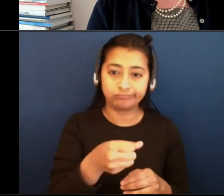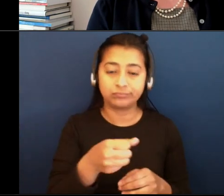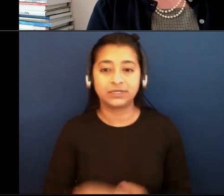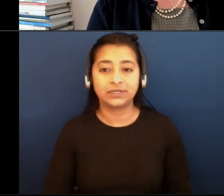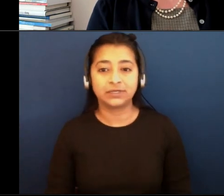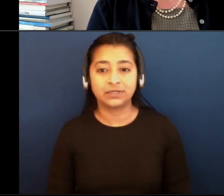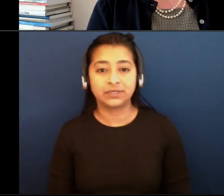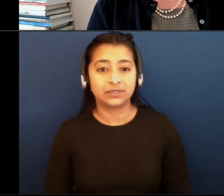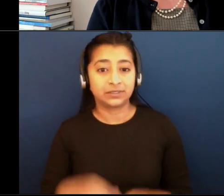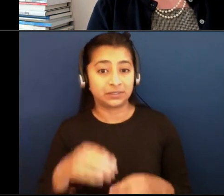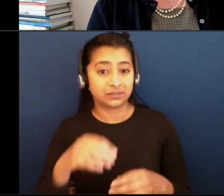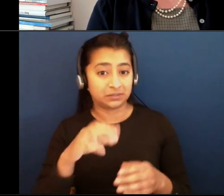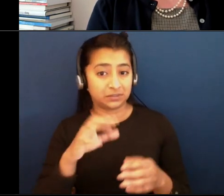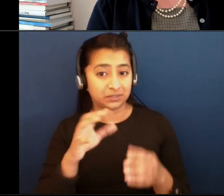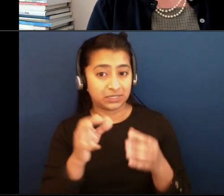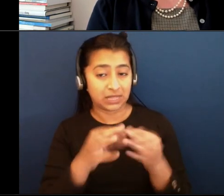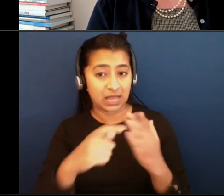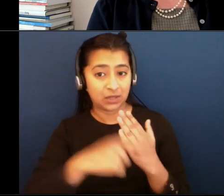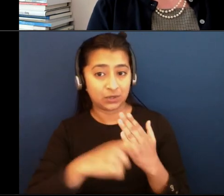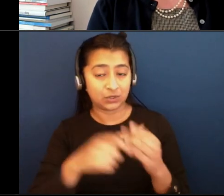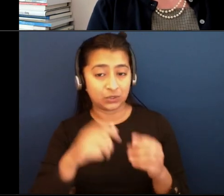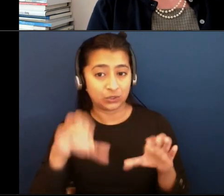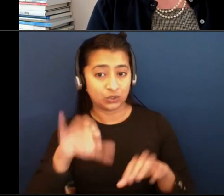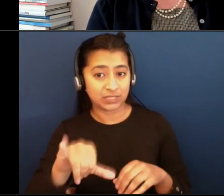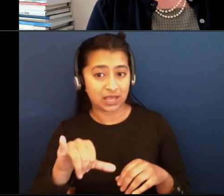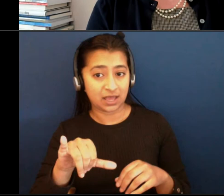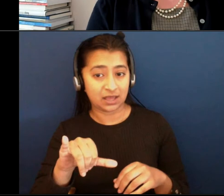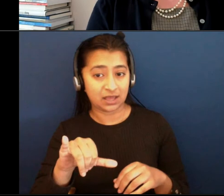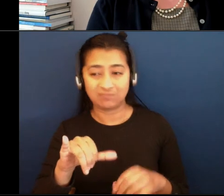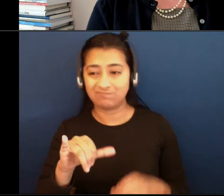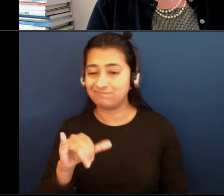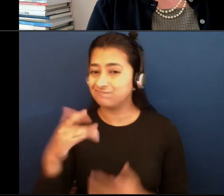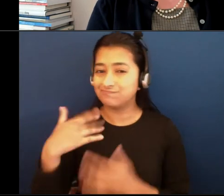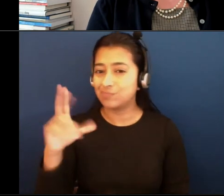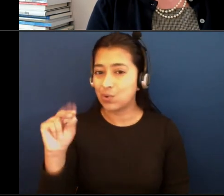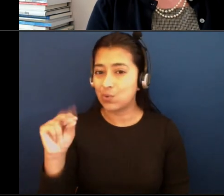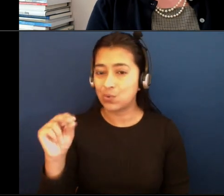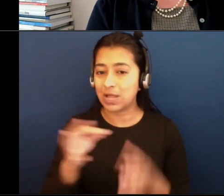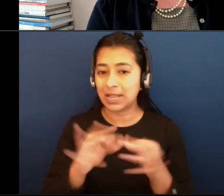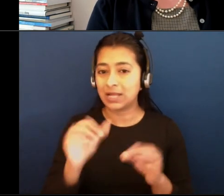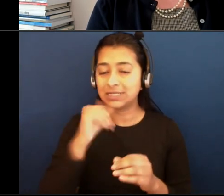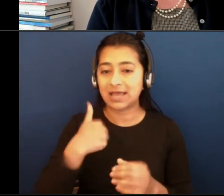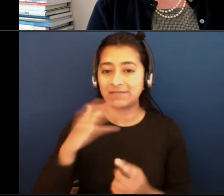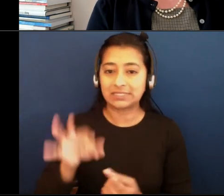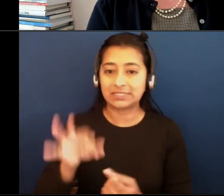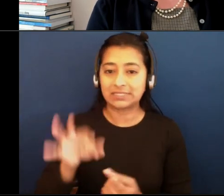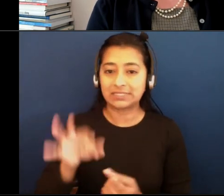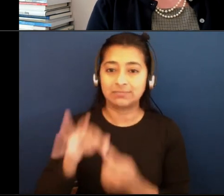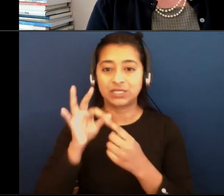Do we do it at language as a general principle? No, language doesn't do special issues.